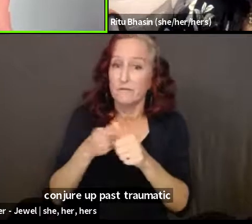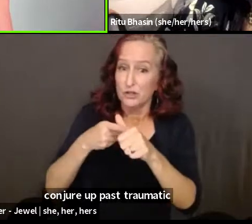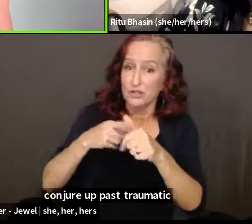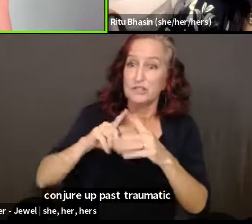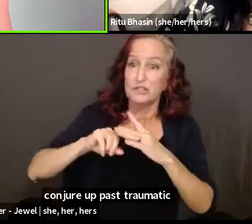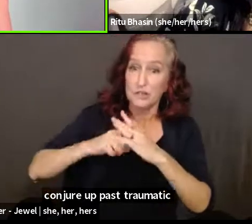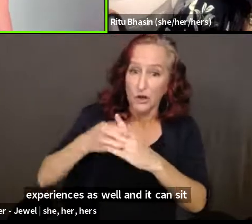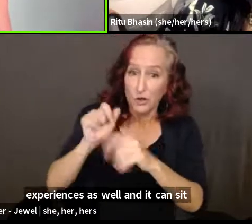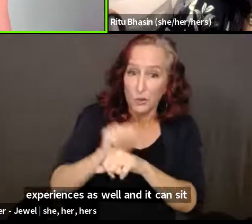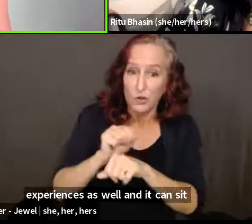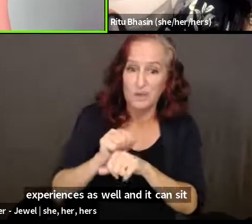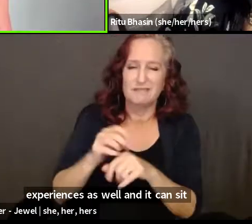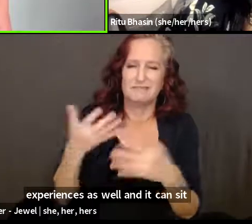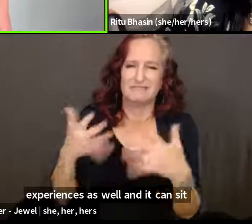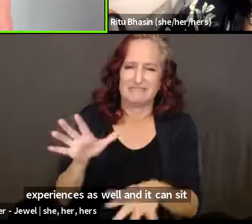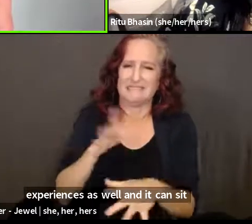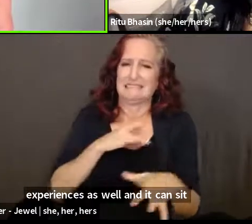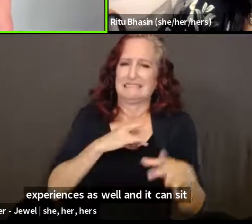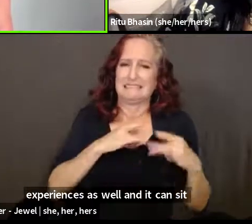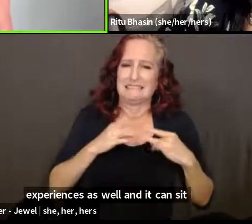work on it enough. But